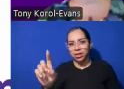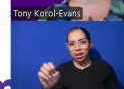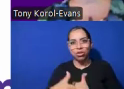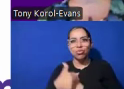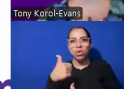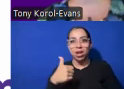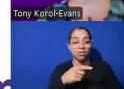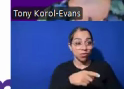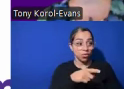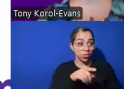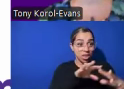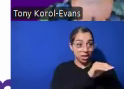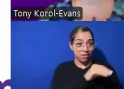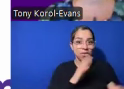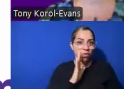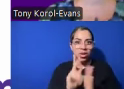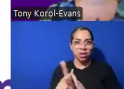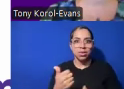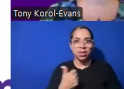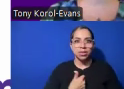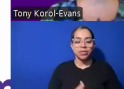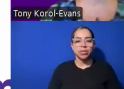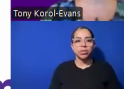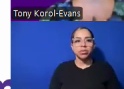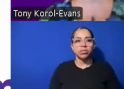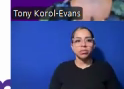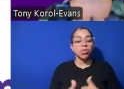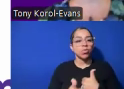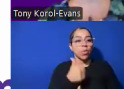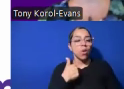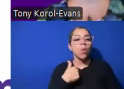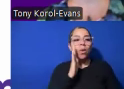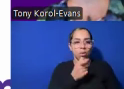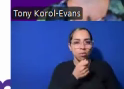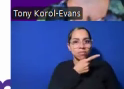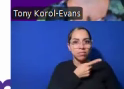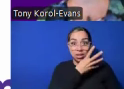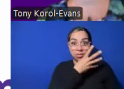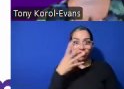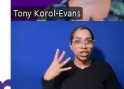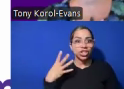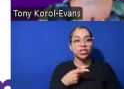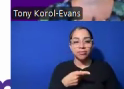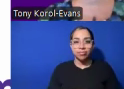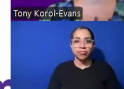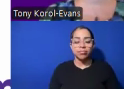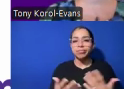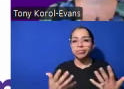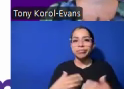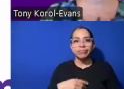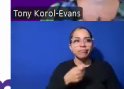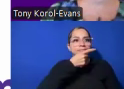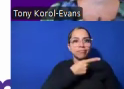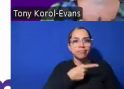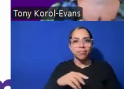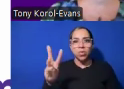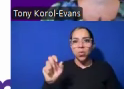Threatening to report them to immigration, to the welfare system,